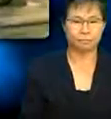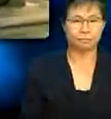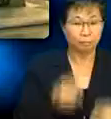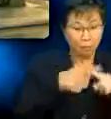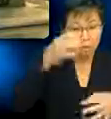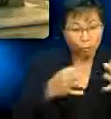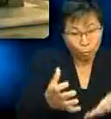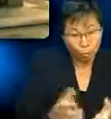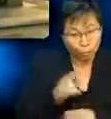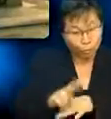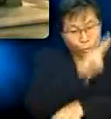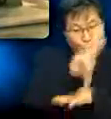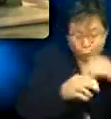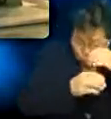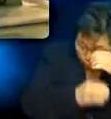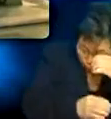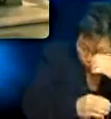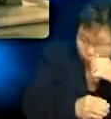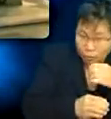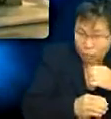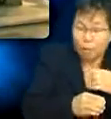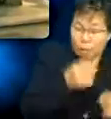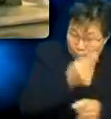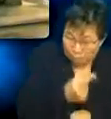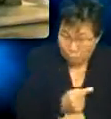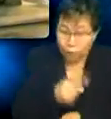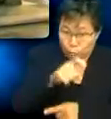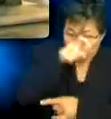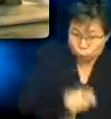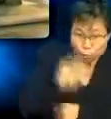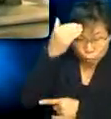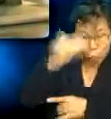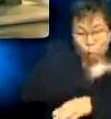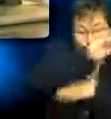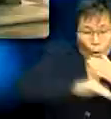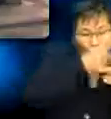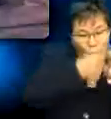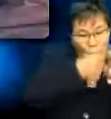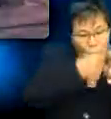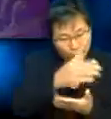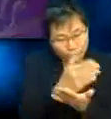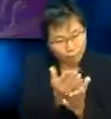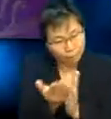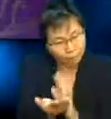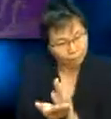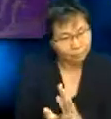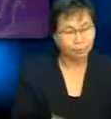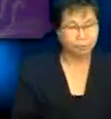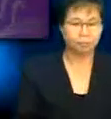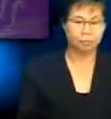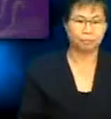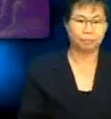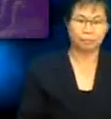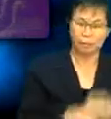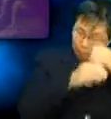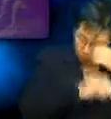But if you want to use a microscope properly, you should know all its different parts.